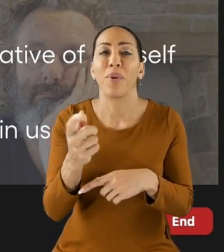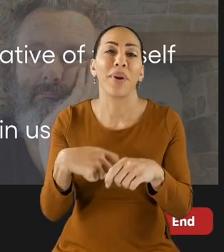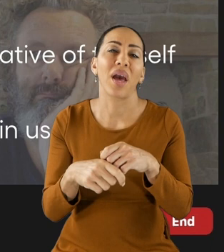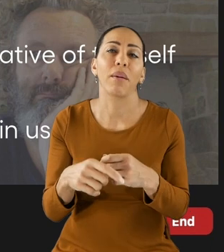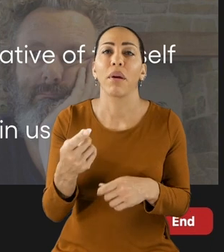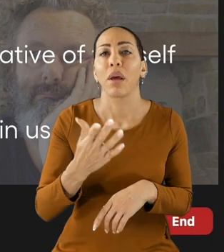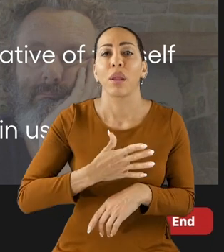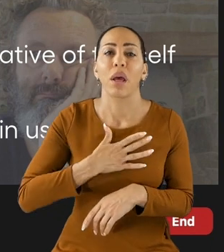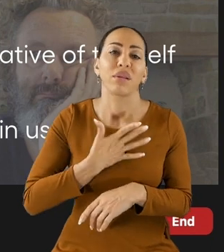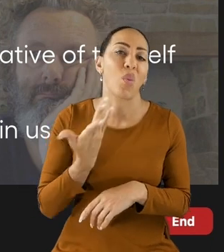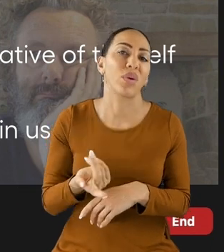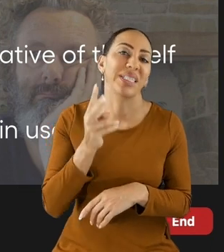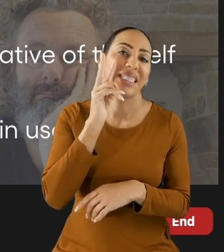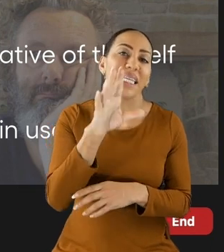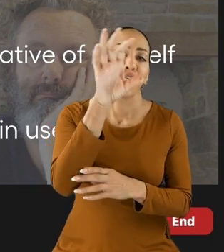wanting to switch off.